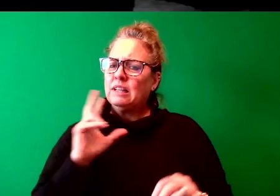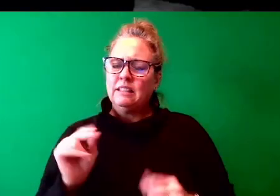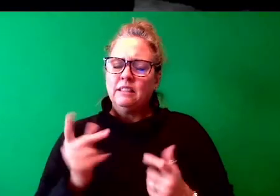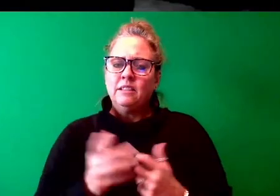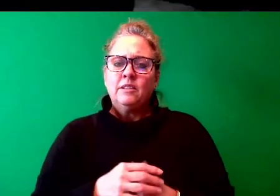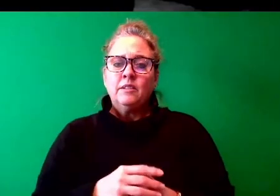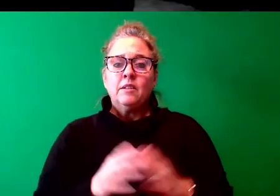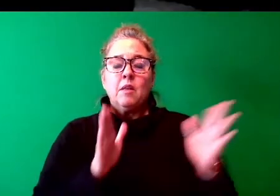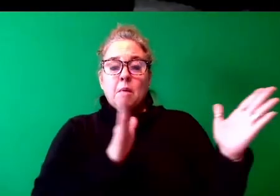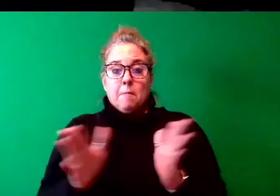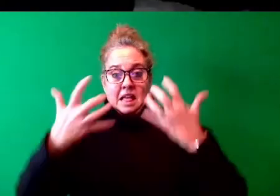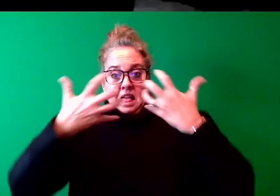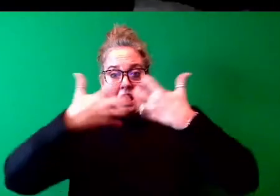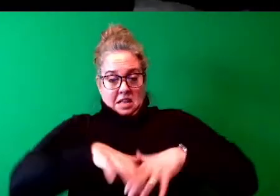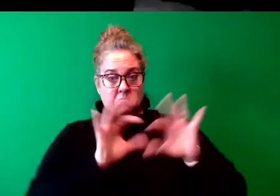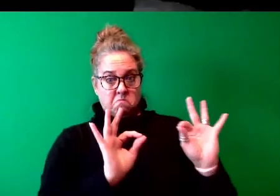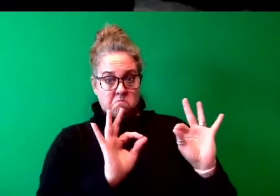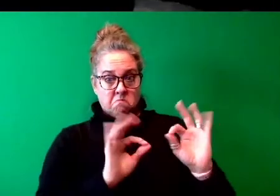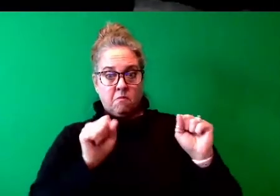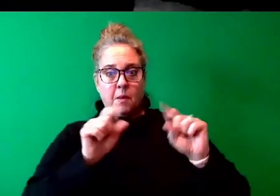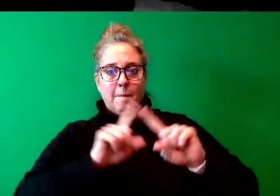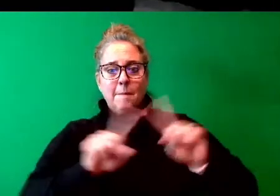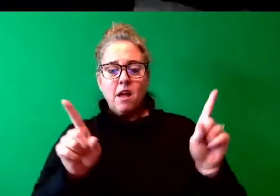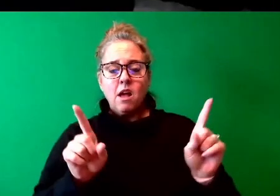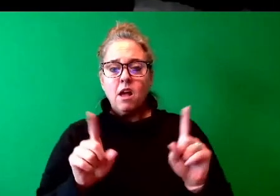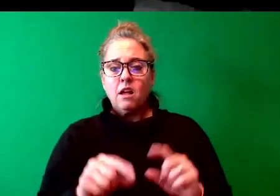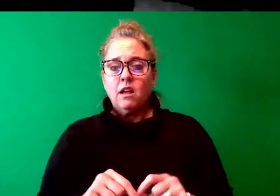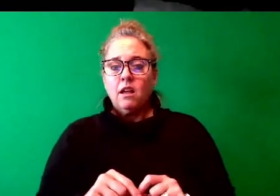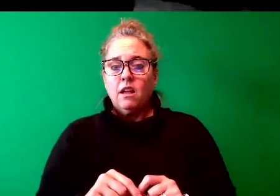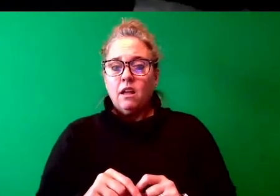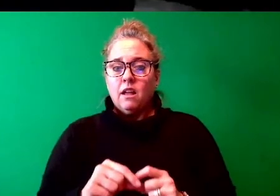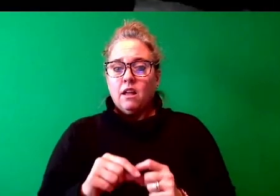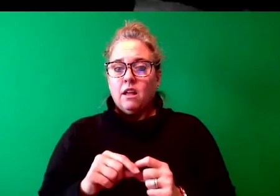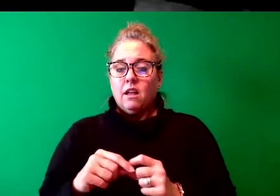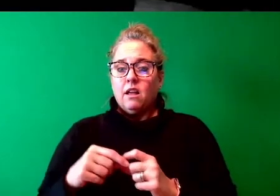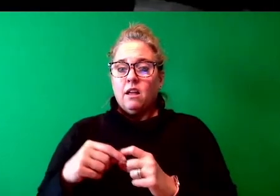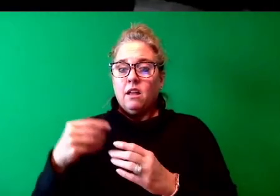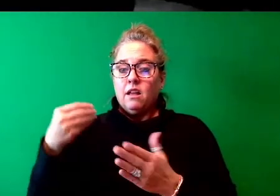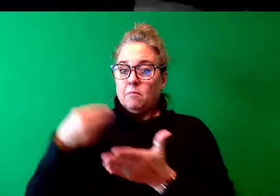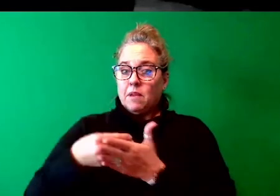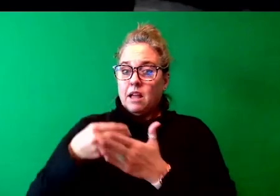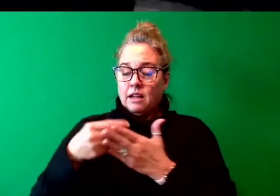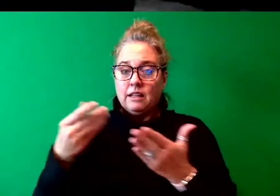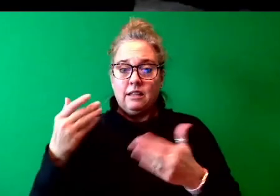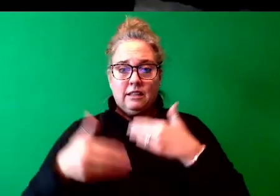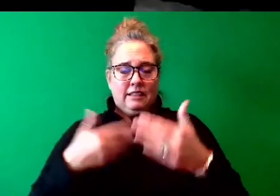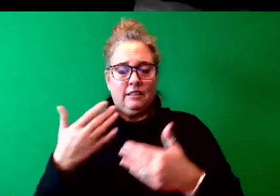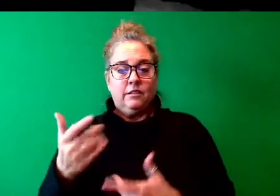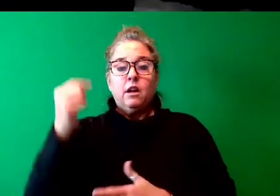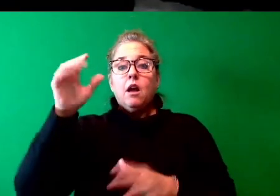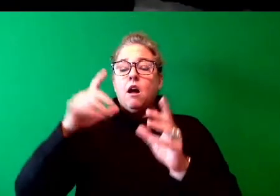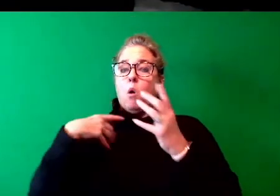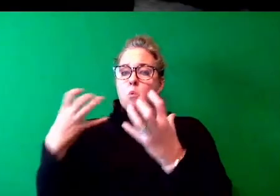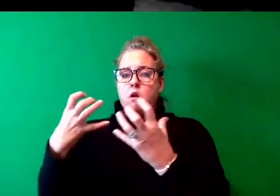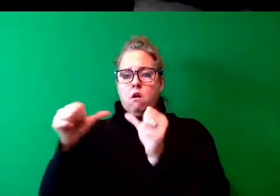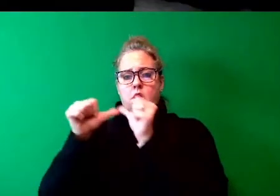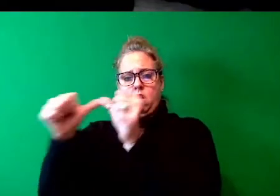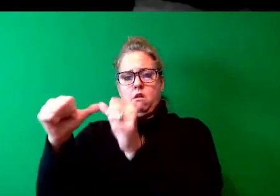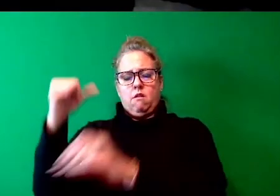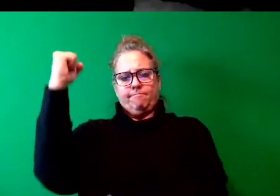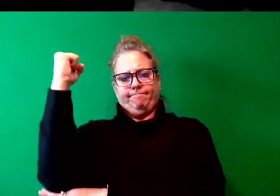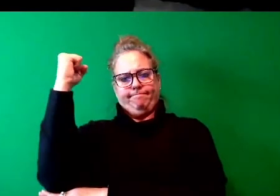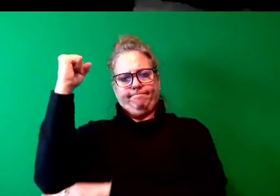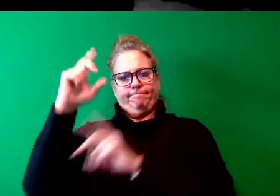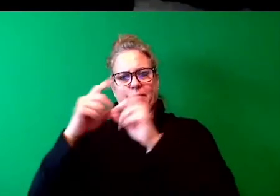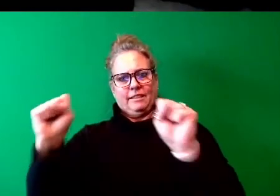department sustainable and so that it can answer the needs of the growing population. I don't have an answer for that, but could we